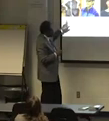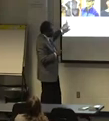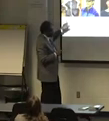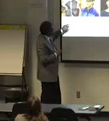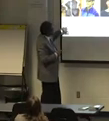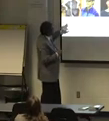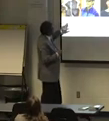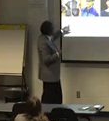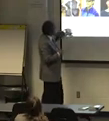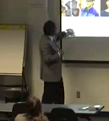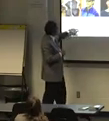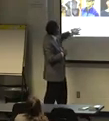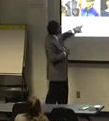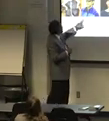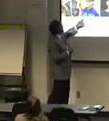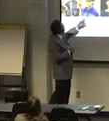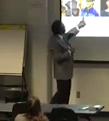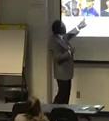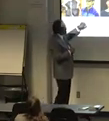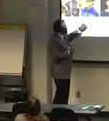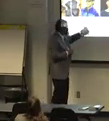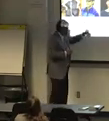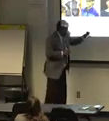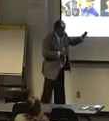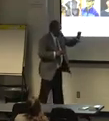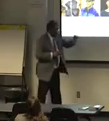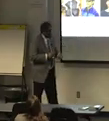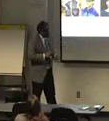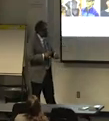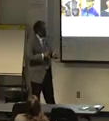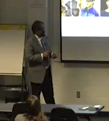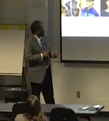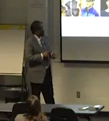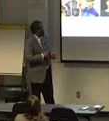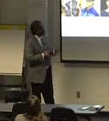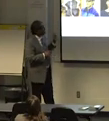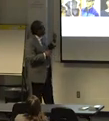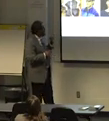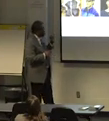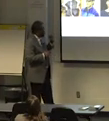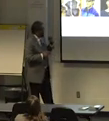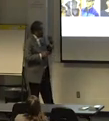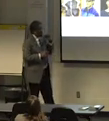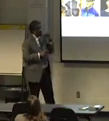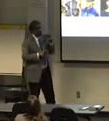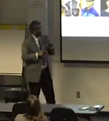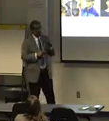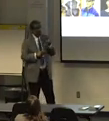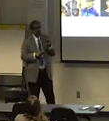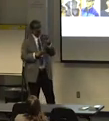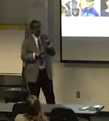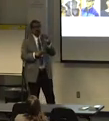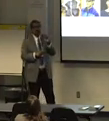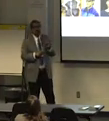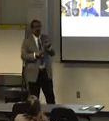to Lucy that you saw earlier. Noah is from Iqaluit, and for him, he happens to be blind. For him,